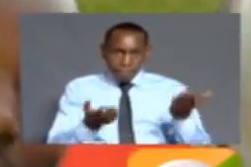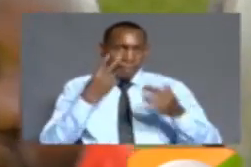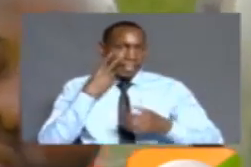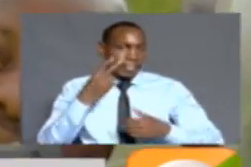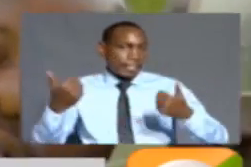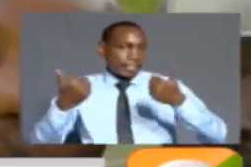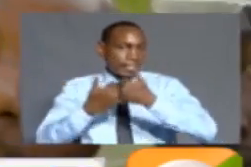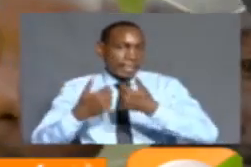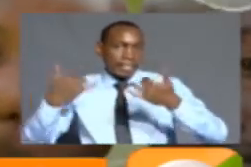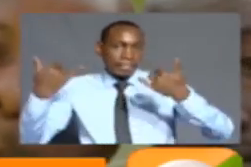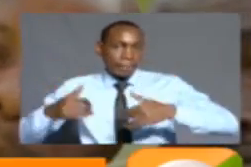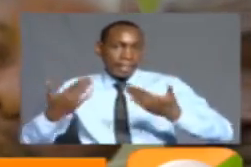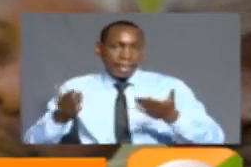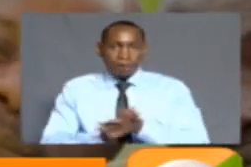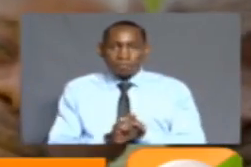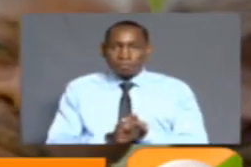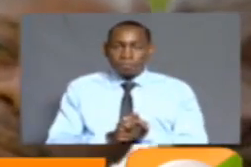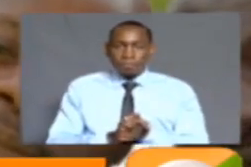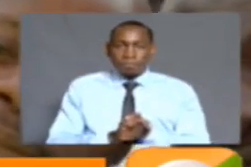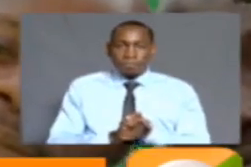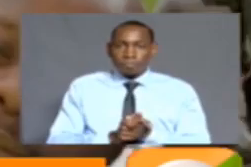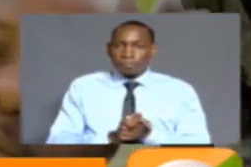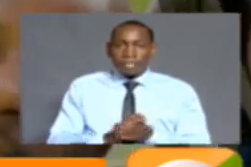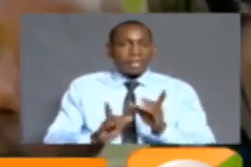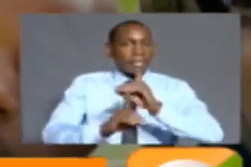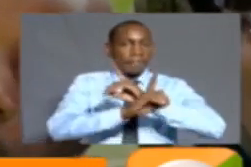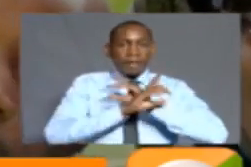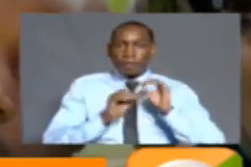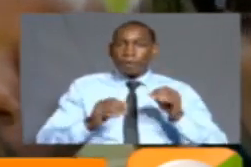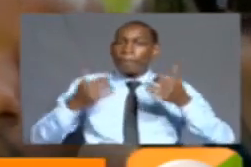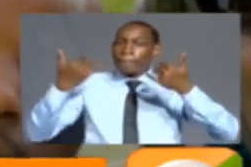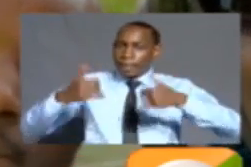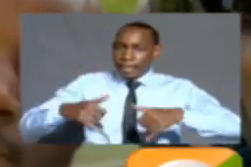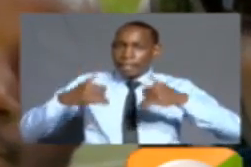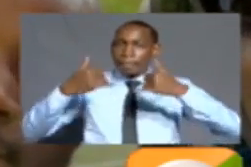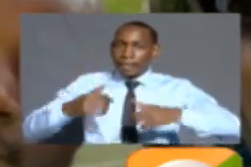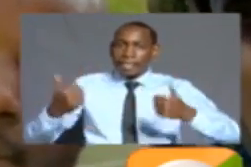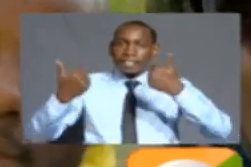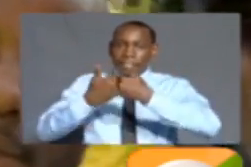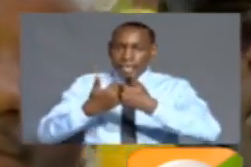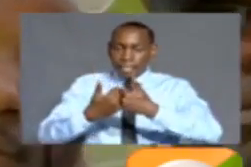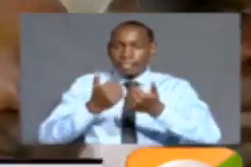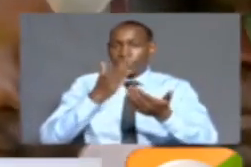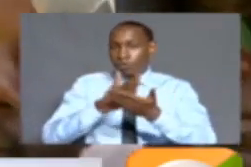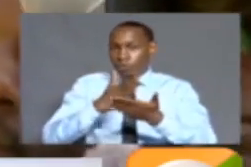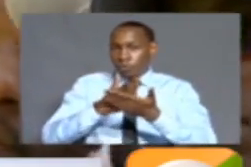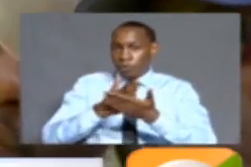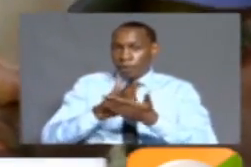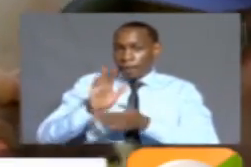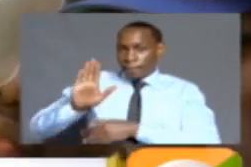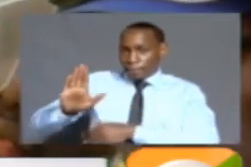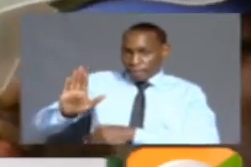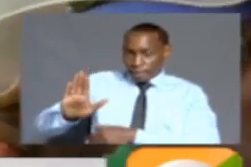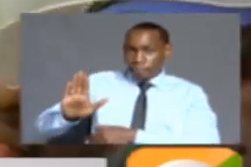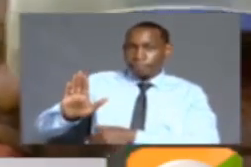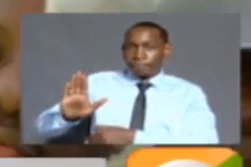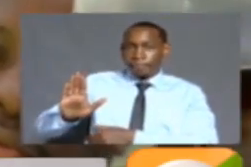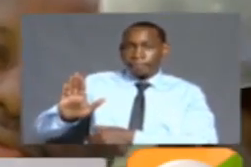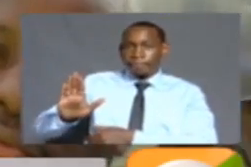wamecheza. Hatuko naweza sit down, I mean sit back, ni kucheza kuja nao. Manake pia